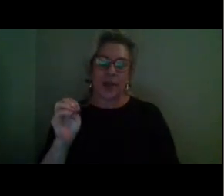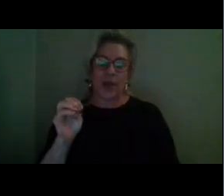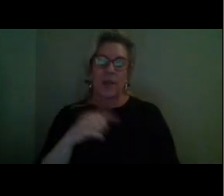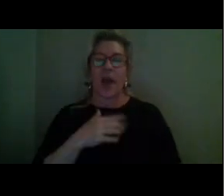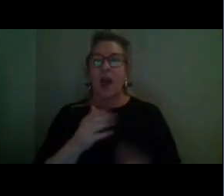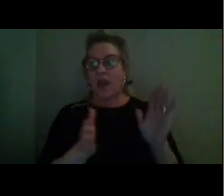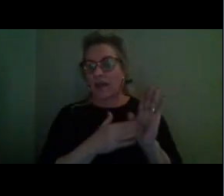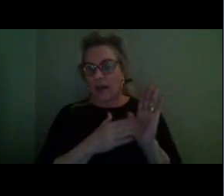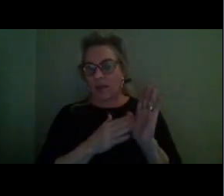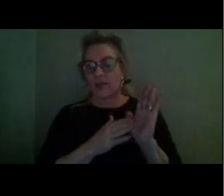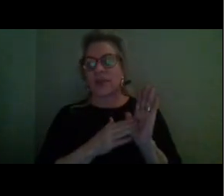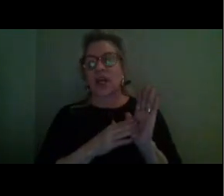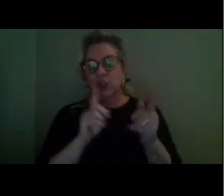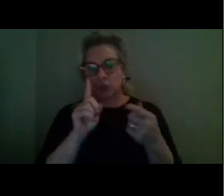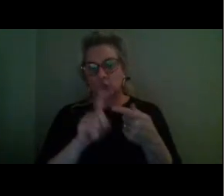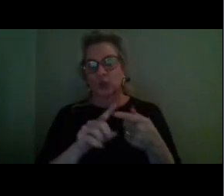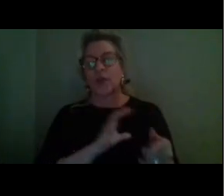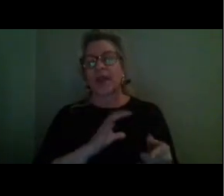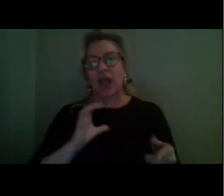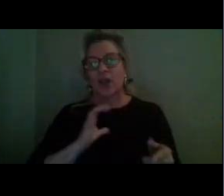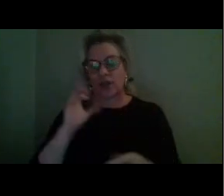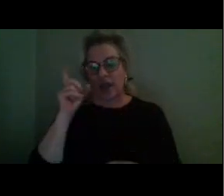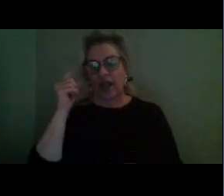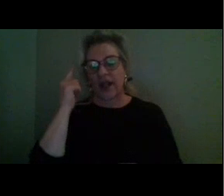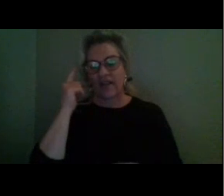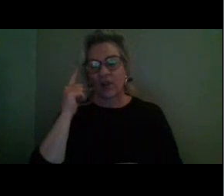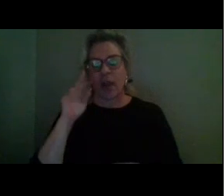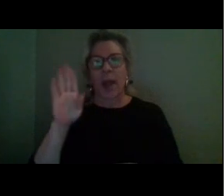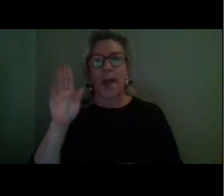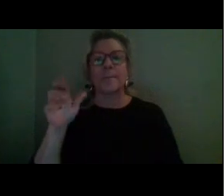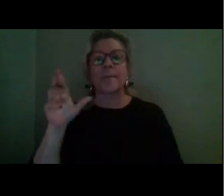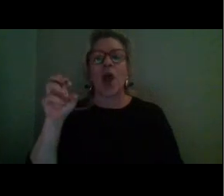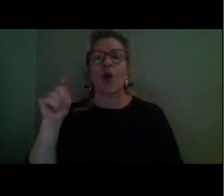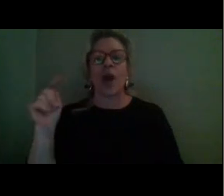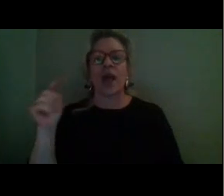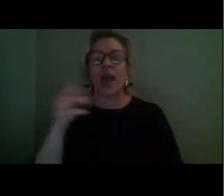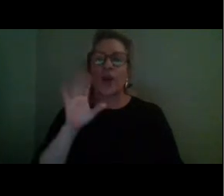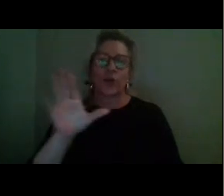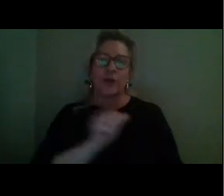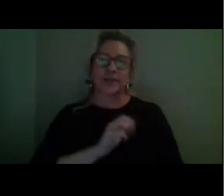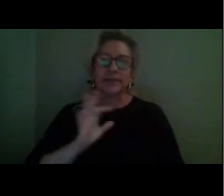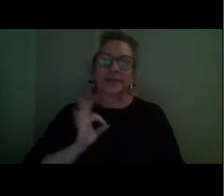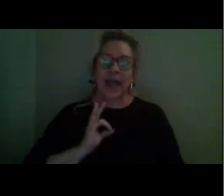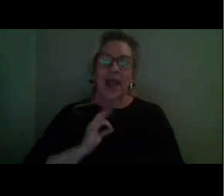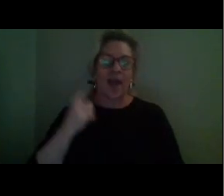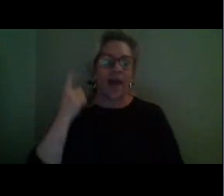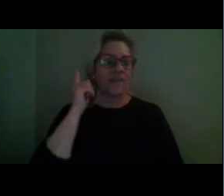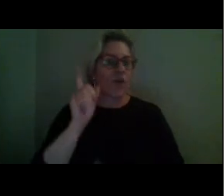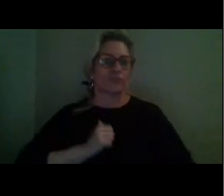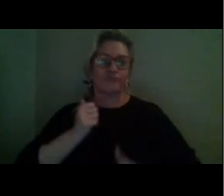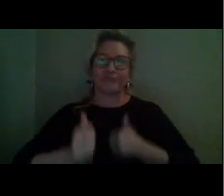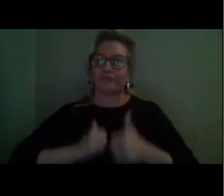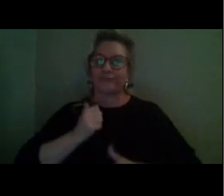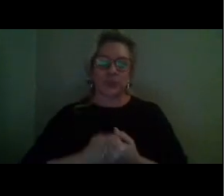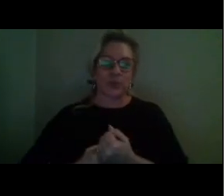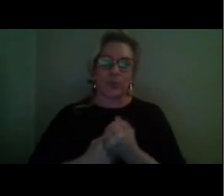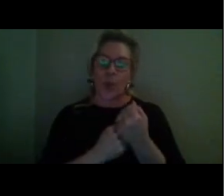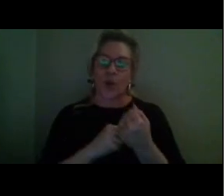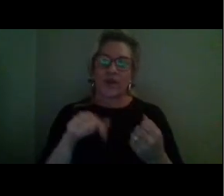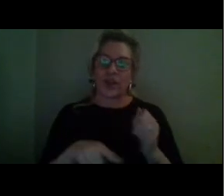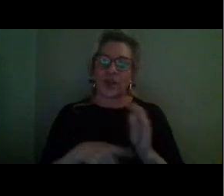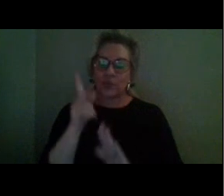compliments to the Council of Governments and Nephili Barrett and her staff for tenacious support for this project over